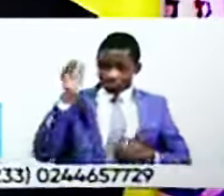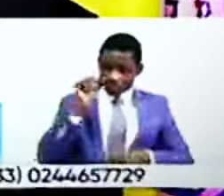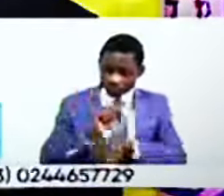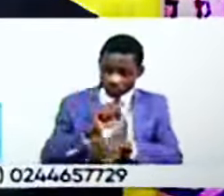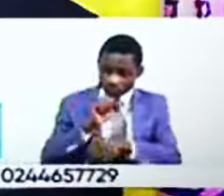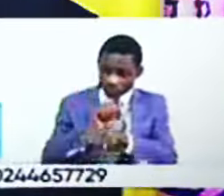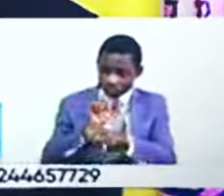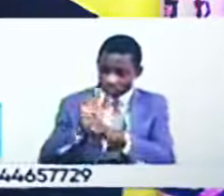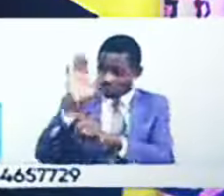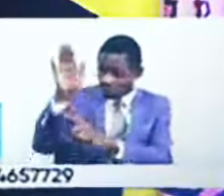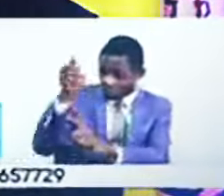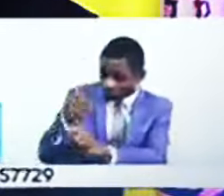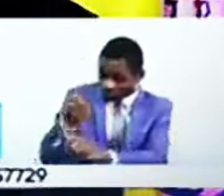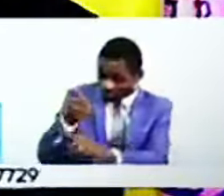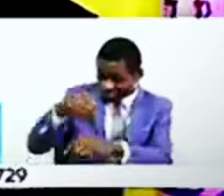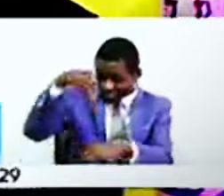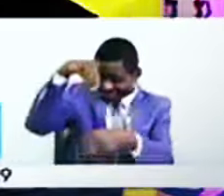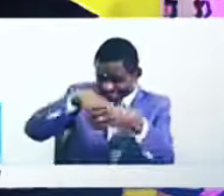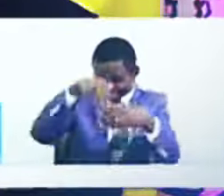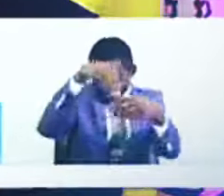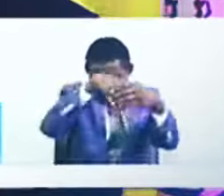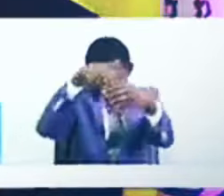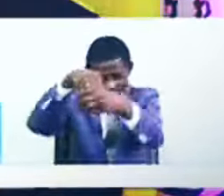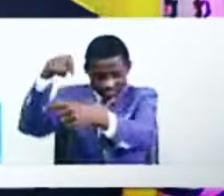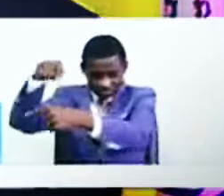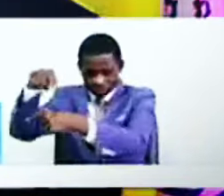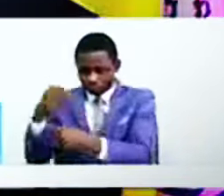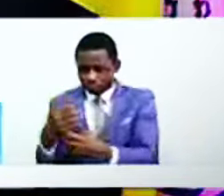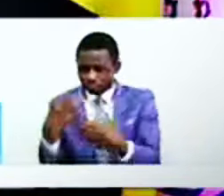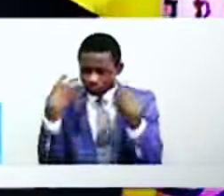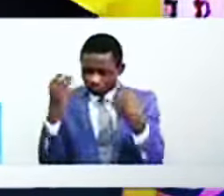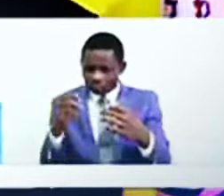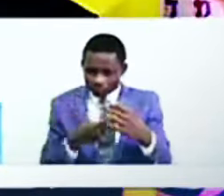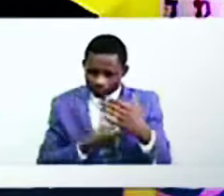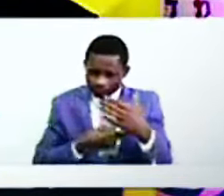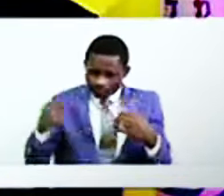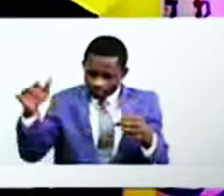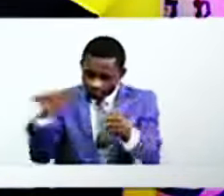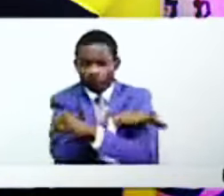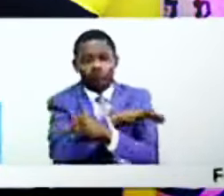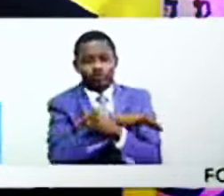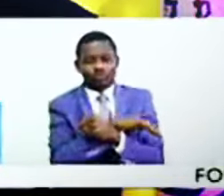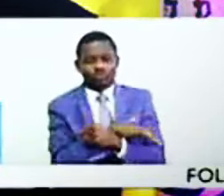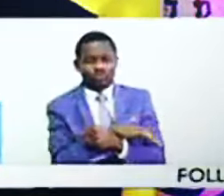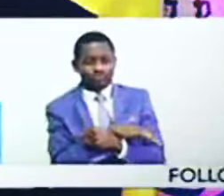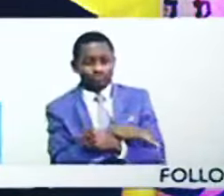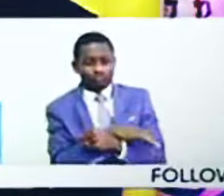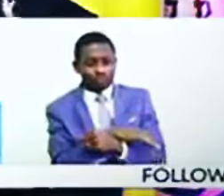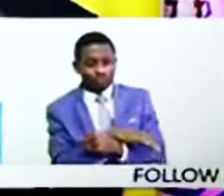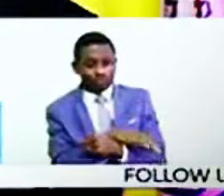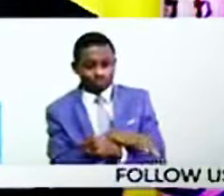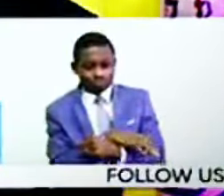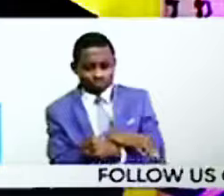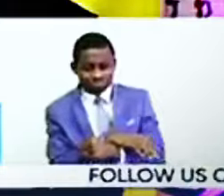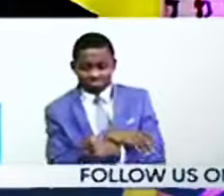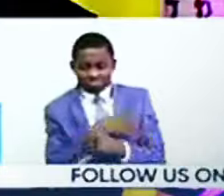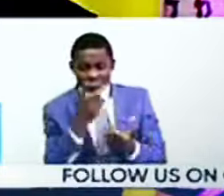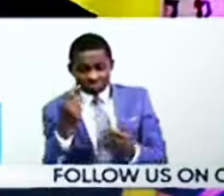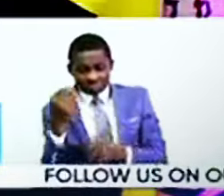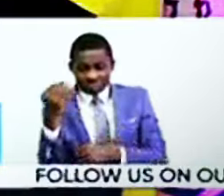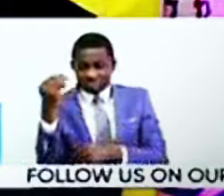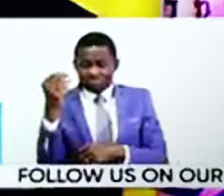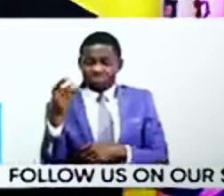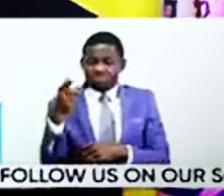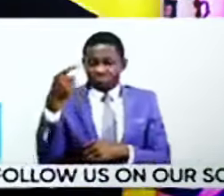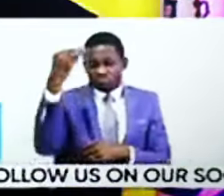to every fabric of your life, and onwa beye juma for wabra bohudo inem consciously and unconsciously. Yeah,